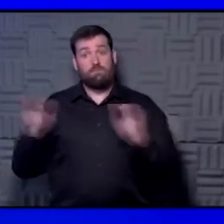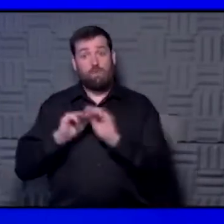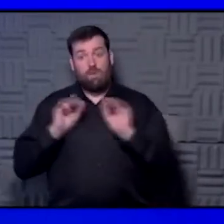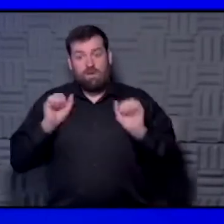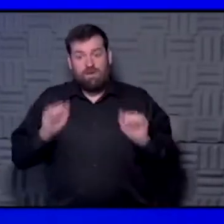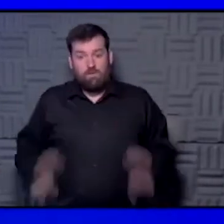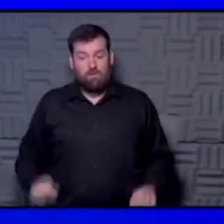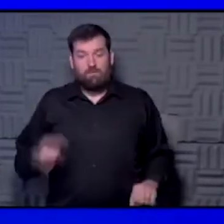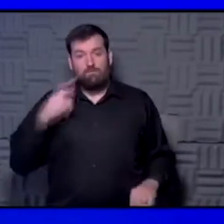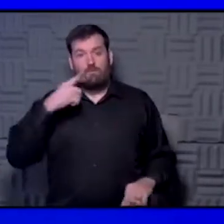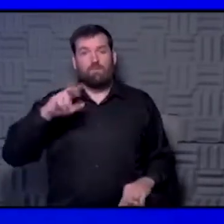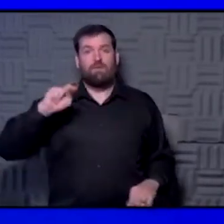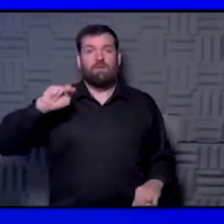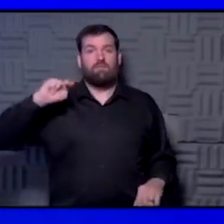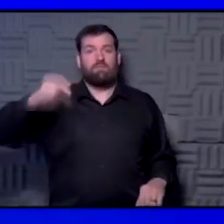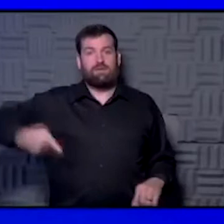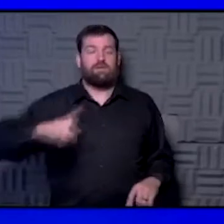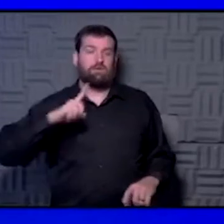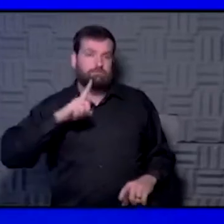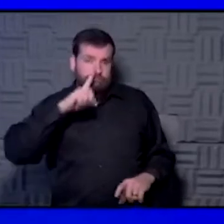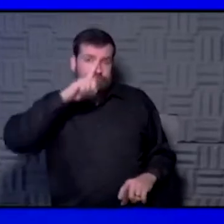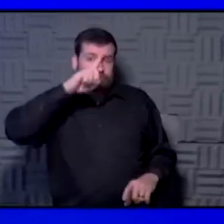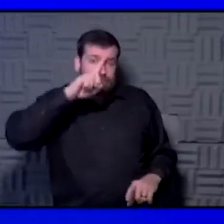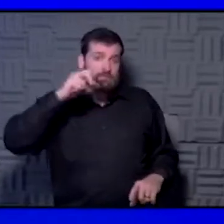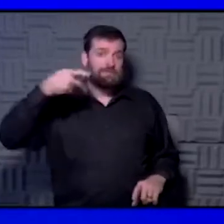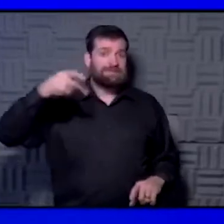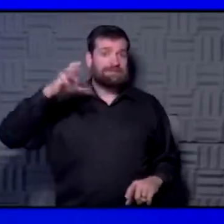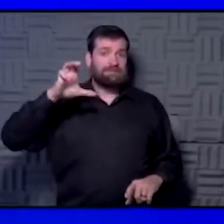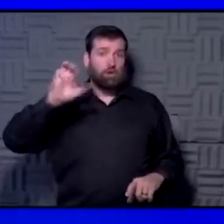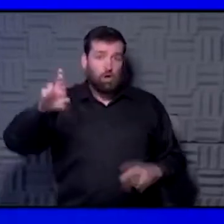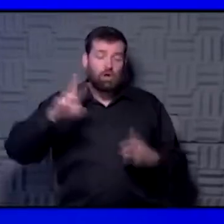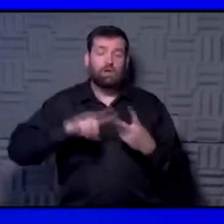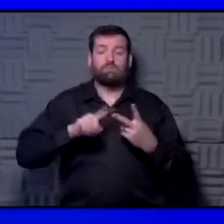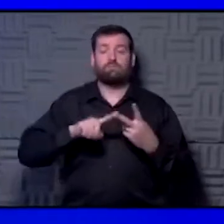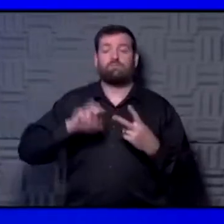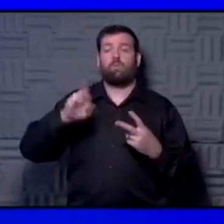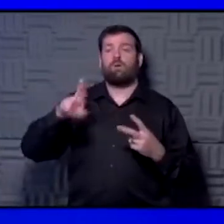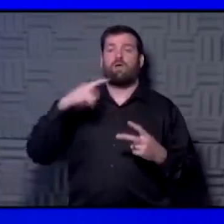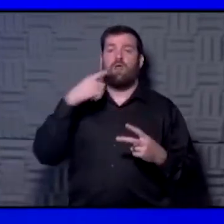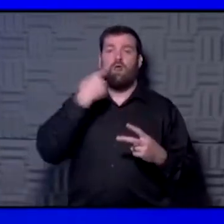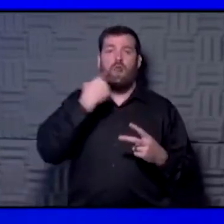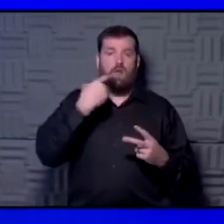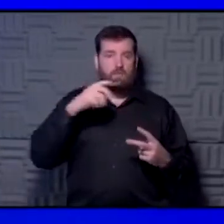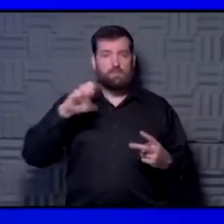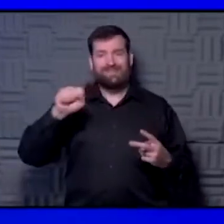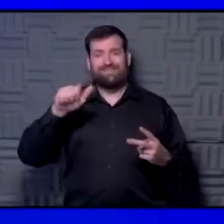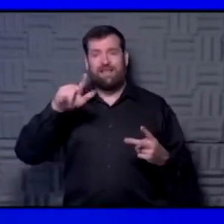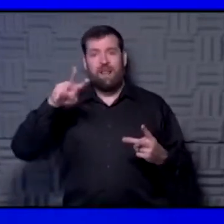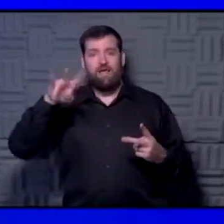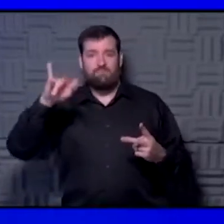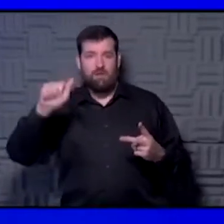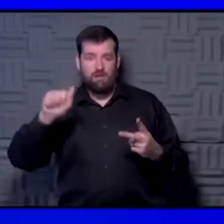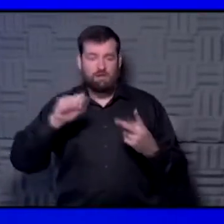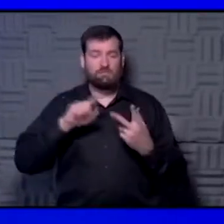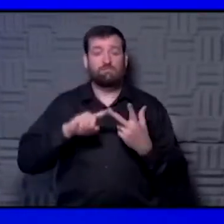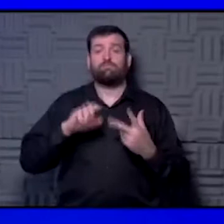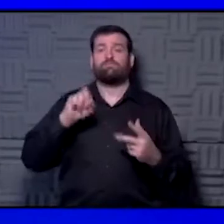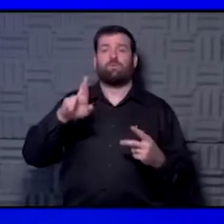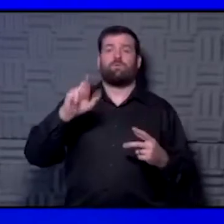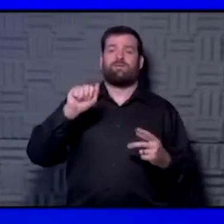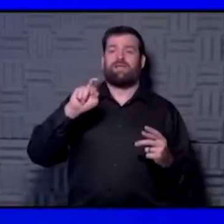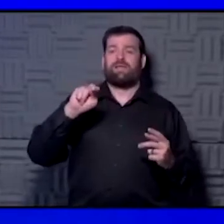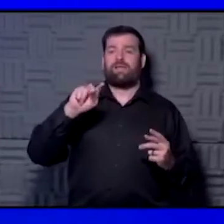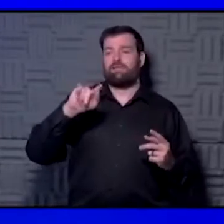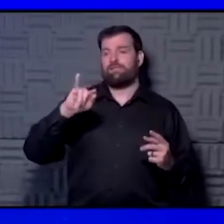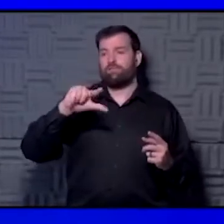do the NP or the nasopharyngeal PCR, or whether that's saliva testing for PCR, or whether that's the antigen